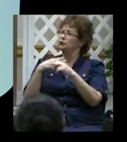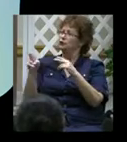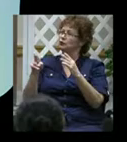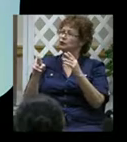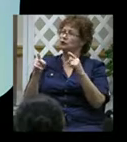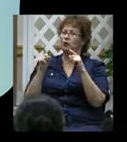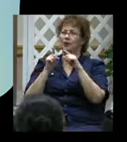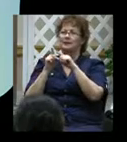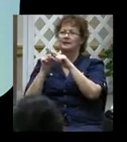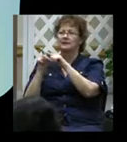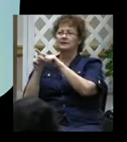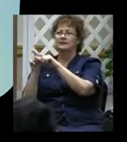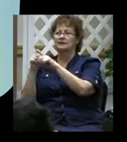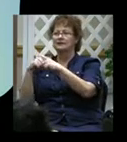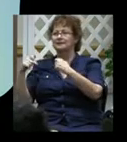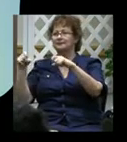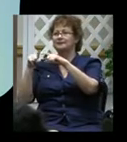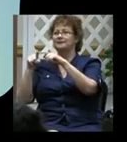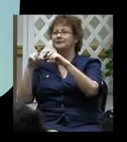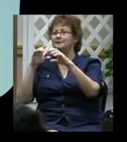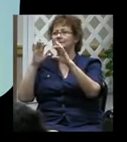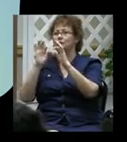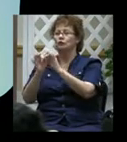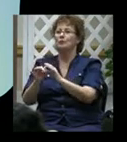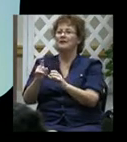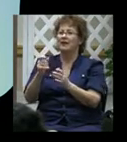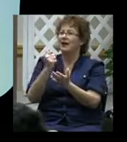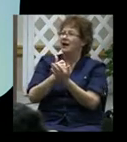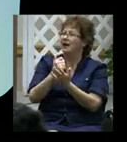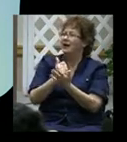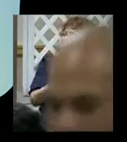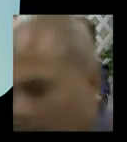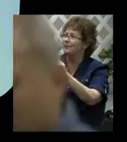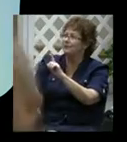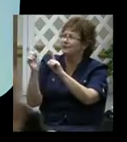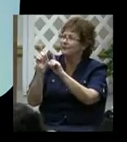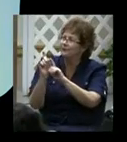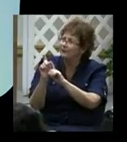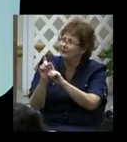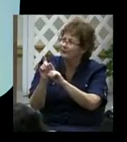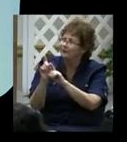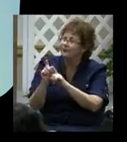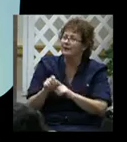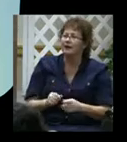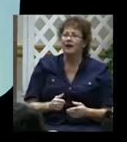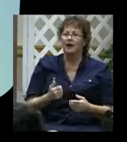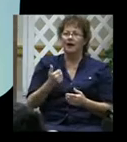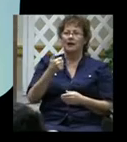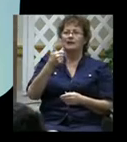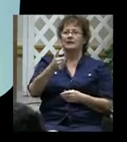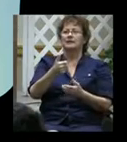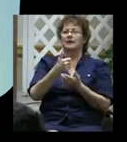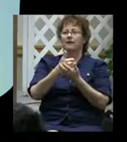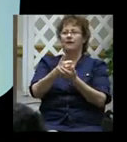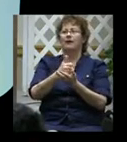consecutive interpretation if they have to help maybe a colleague, the self-help center,